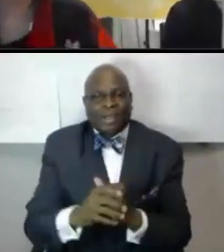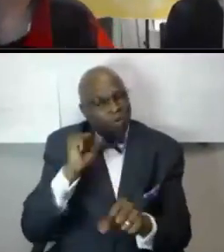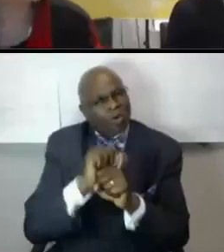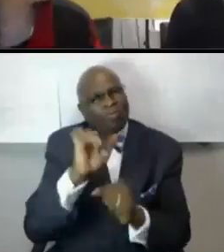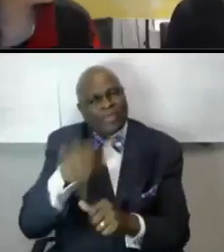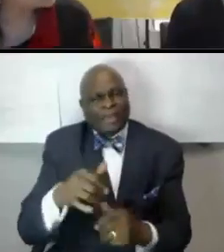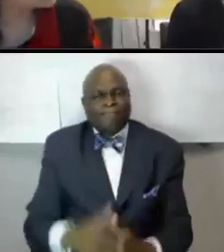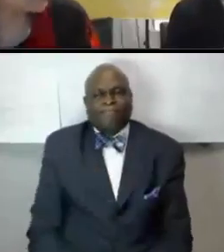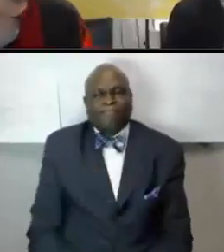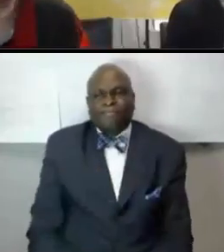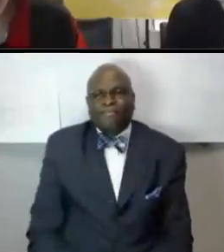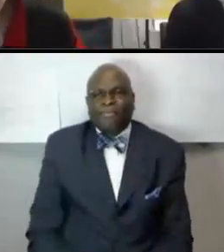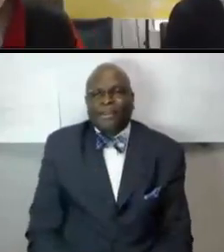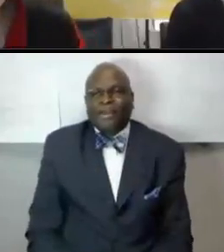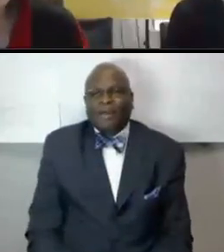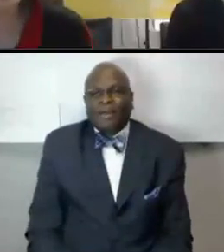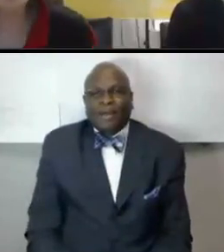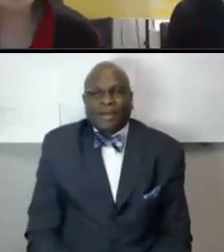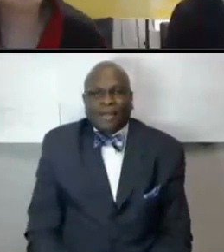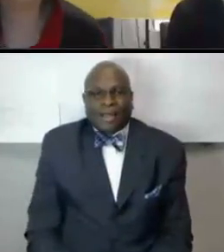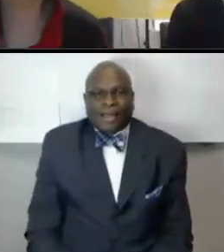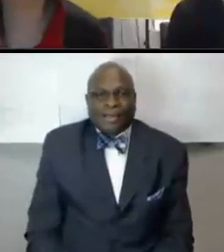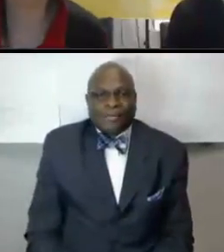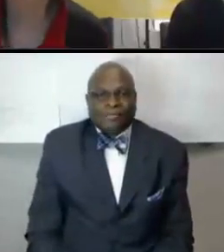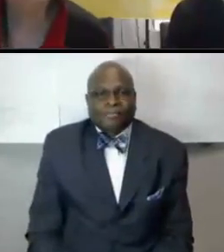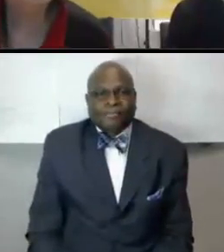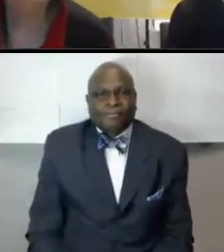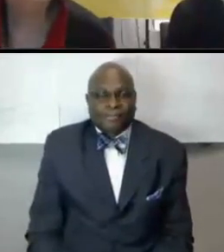it. The poll is now closed. Okay. And